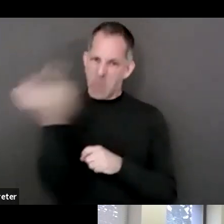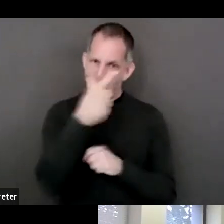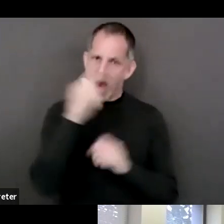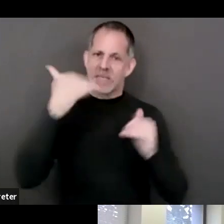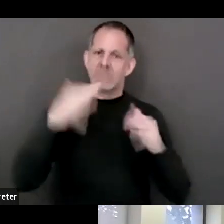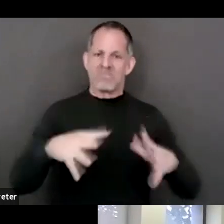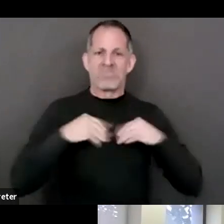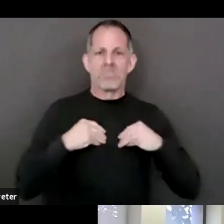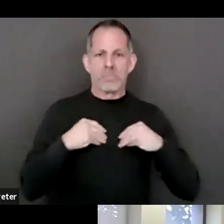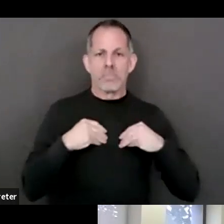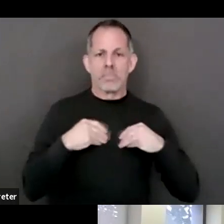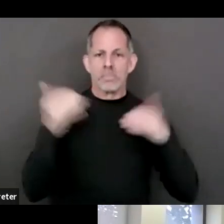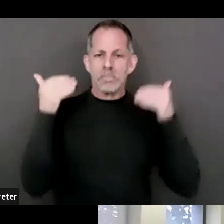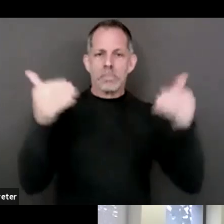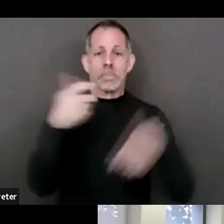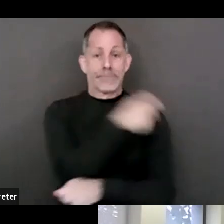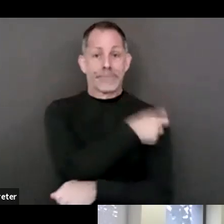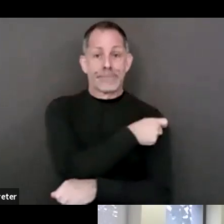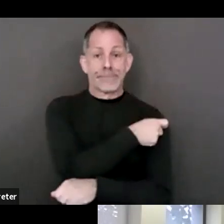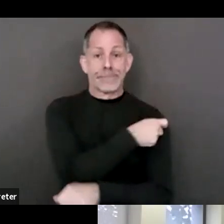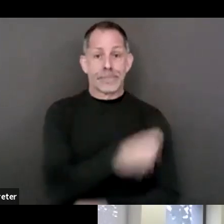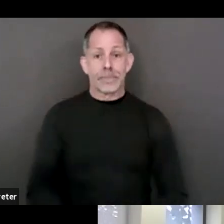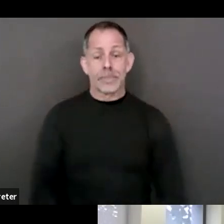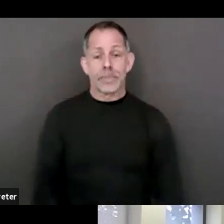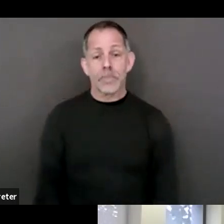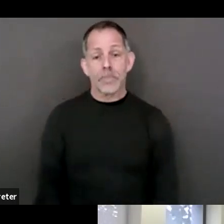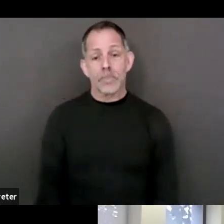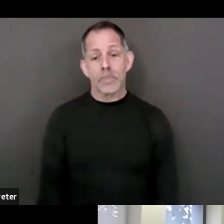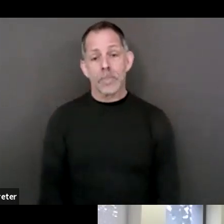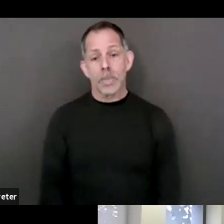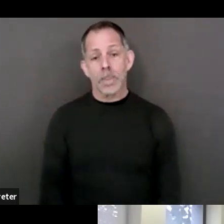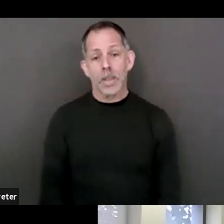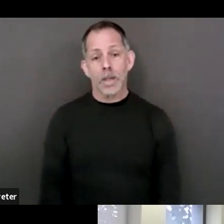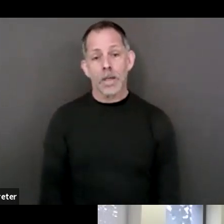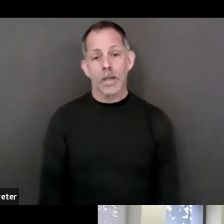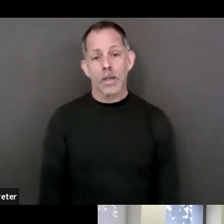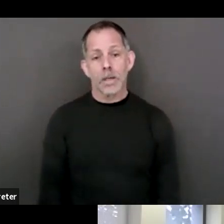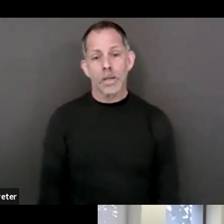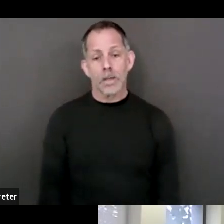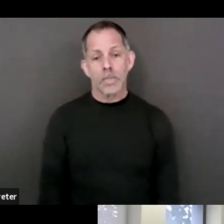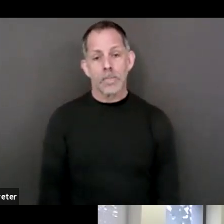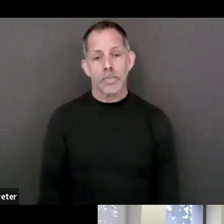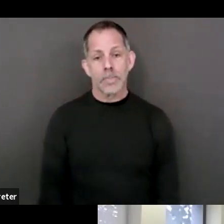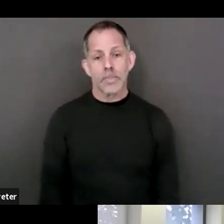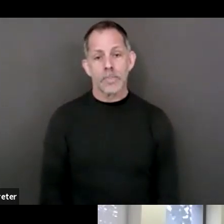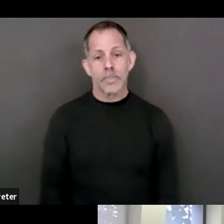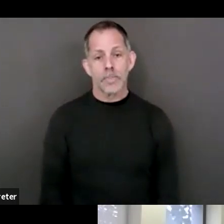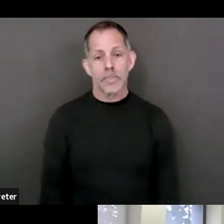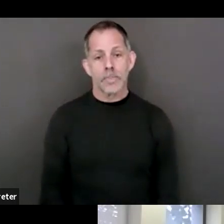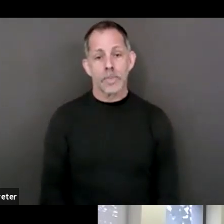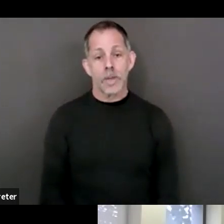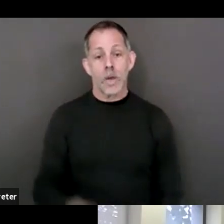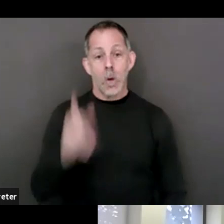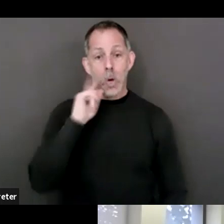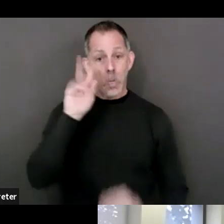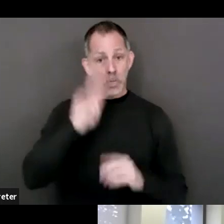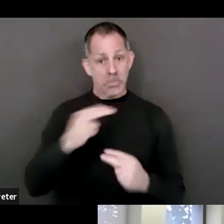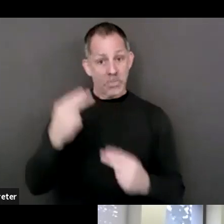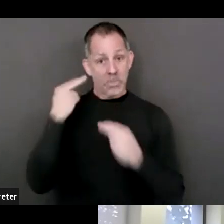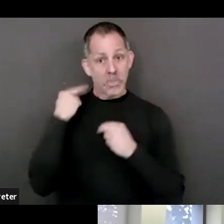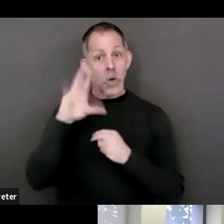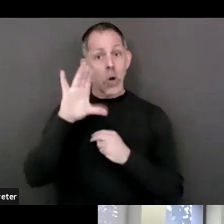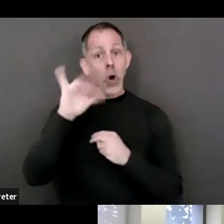Okay. Were there any predictions early in the pandemic on how quickly COVID-19 would throw out variants? And did it happen more quickly than